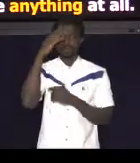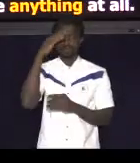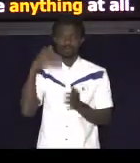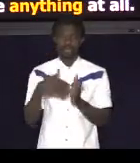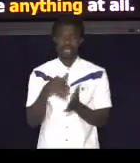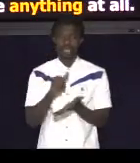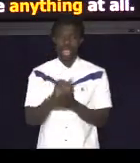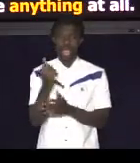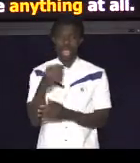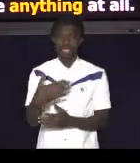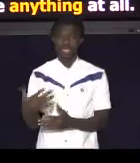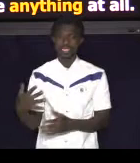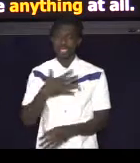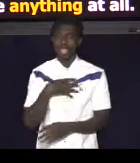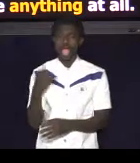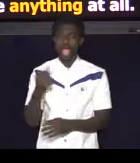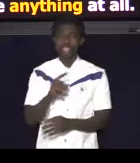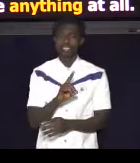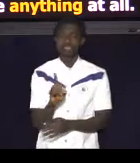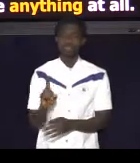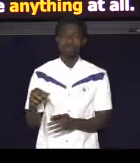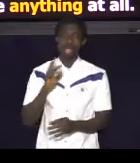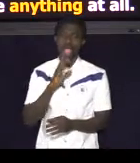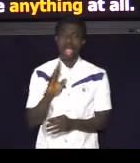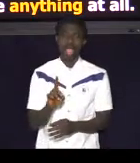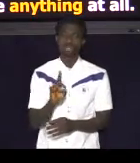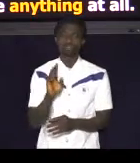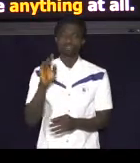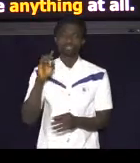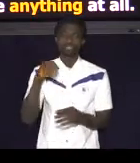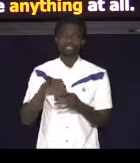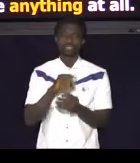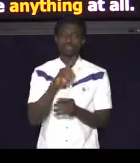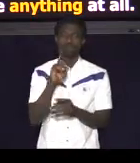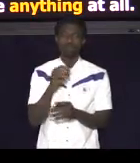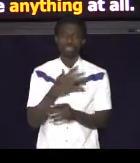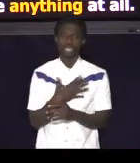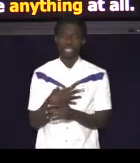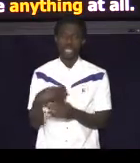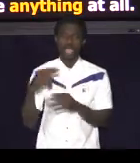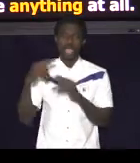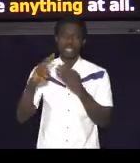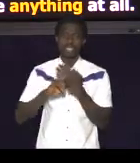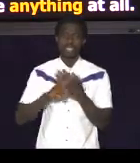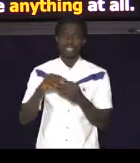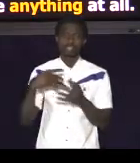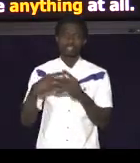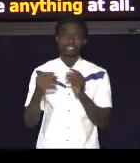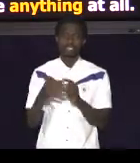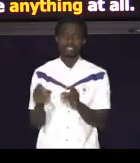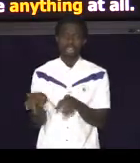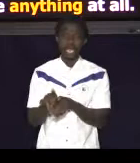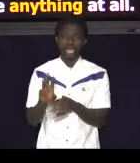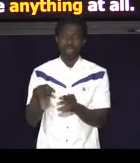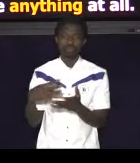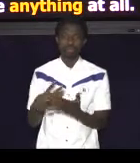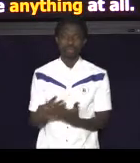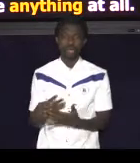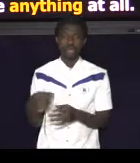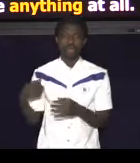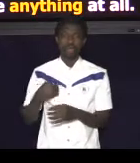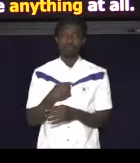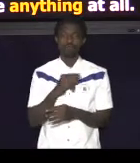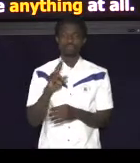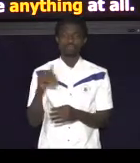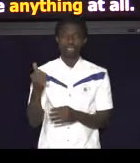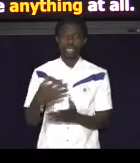that anything and anywhere are used in questions and negative sentences as well. We